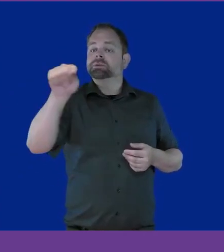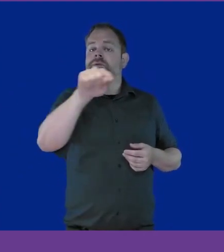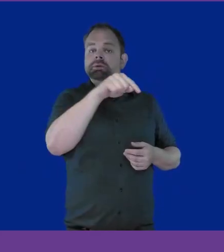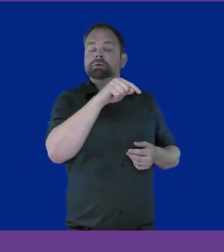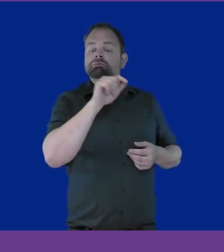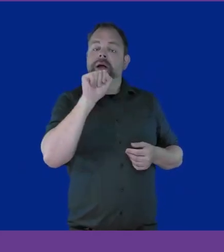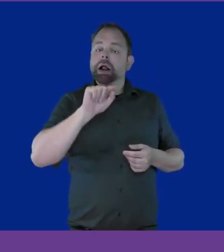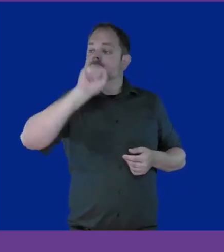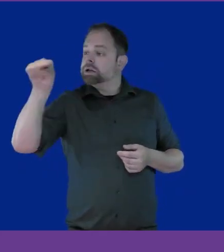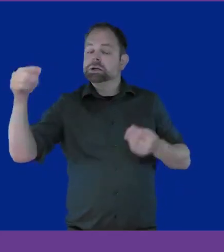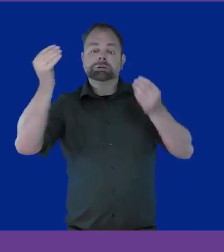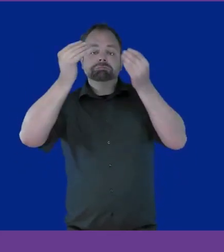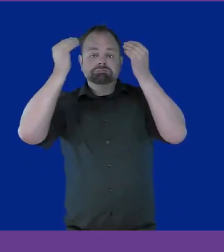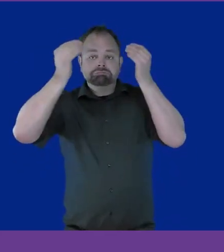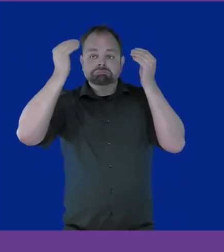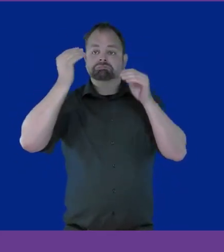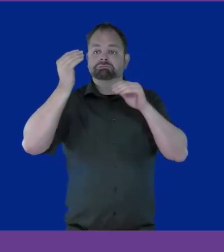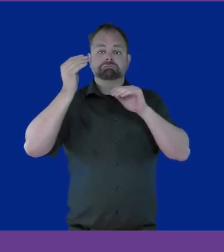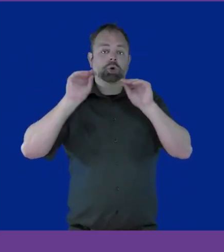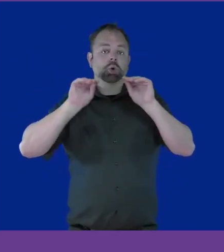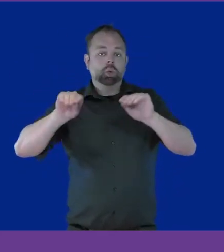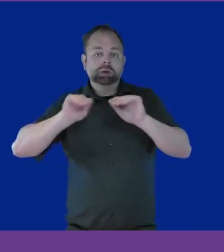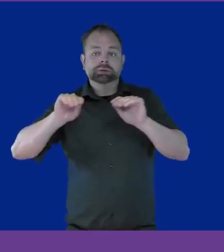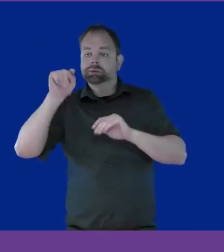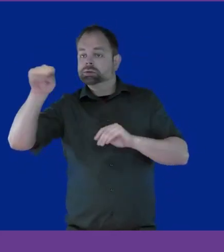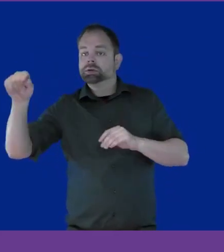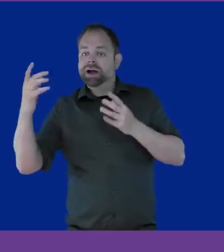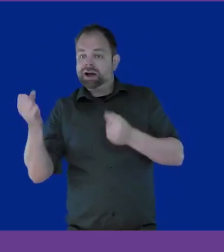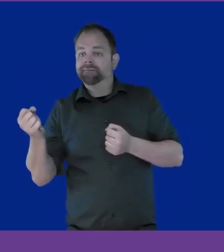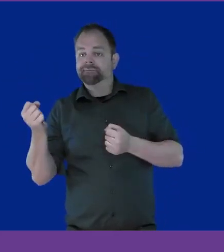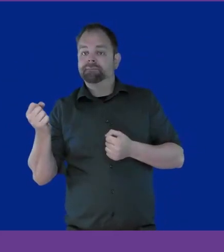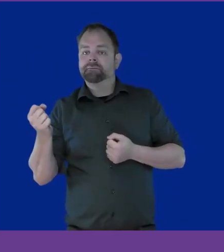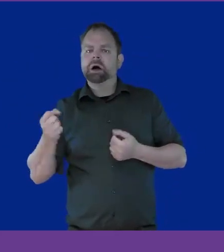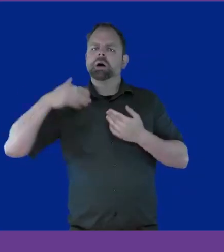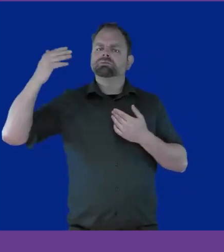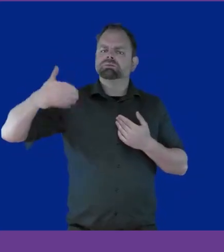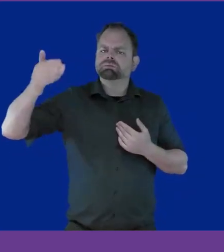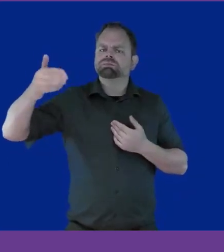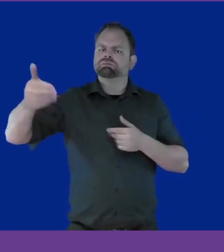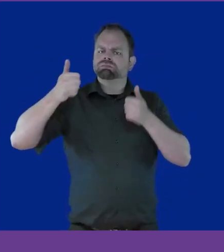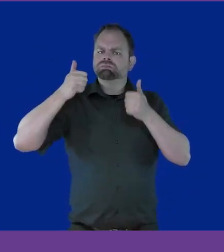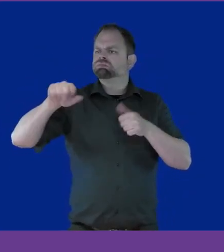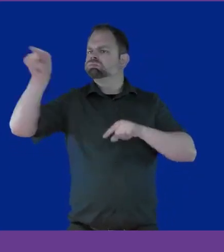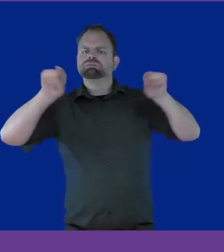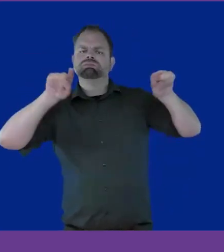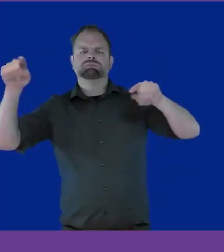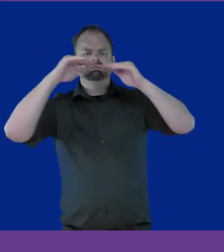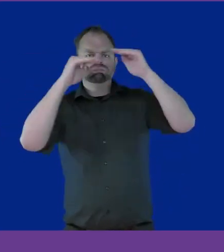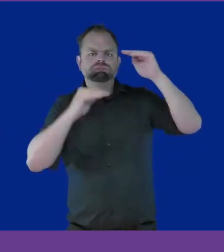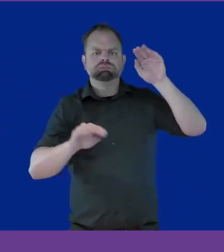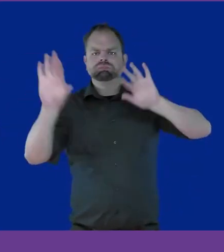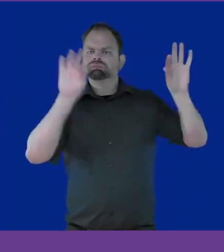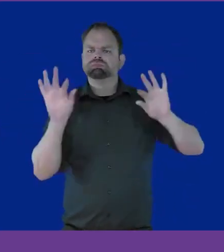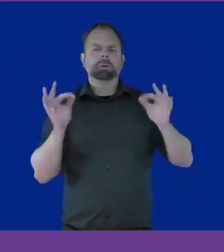much down to what individual service providers or organizations offer to their members, and a bit sometimes what